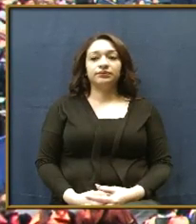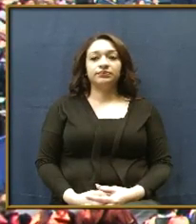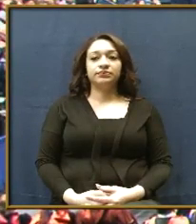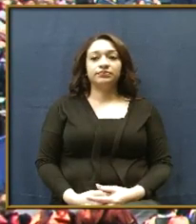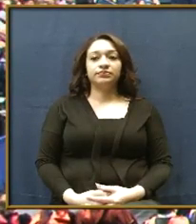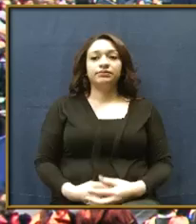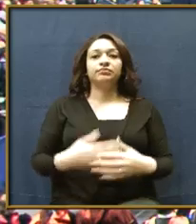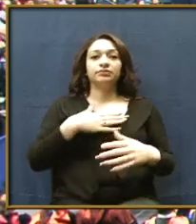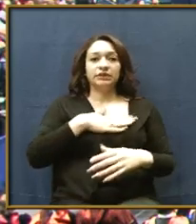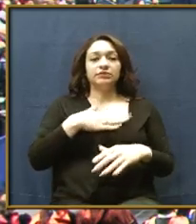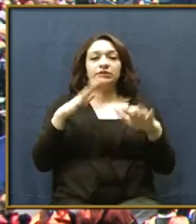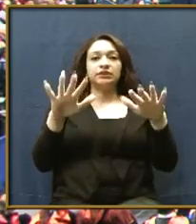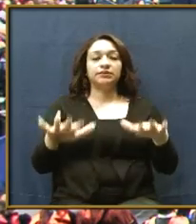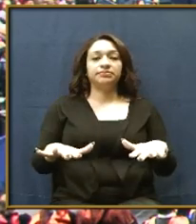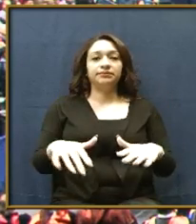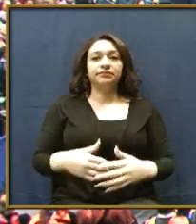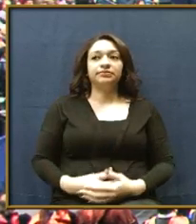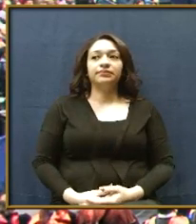You may be seated.